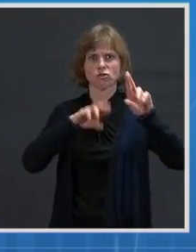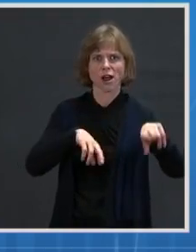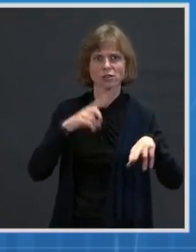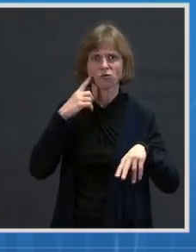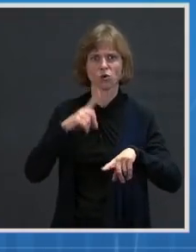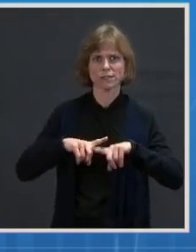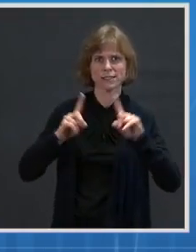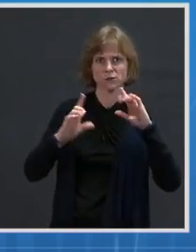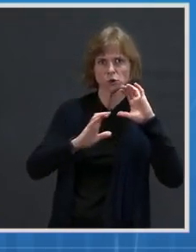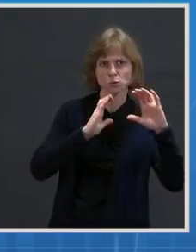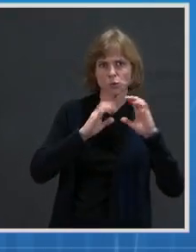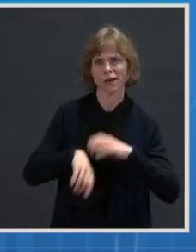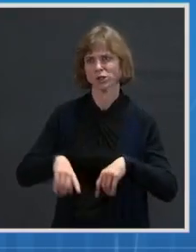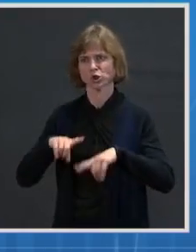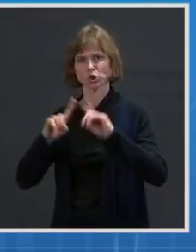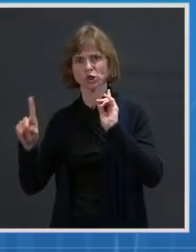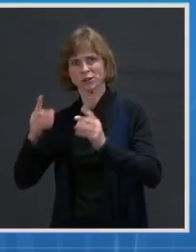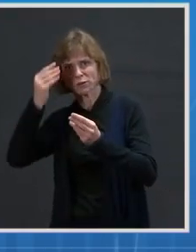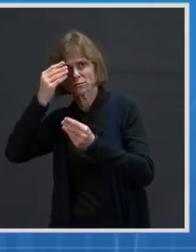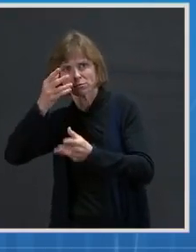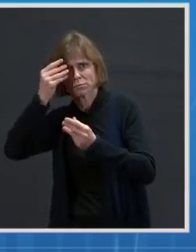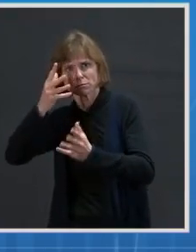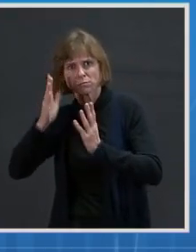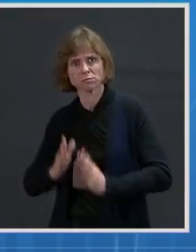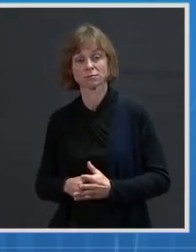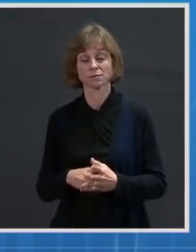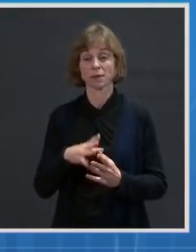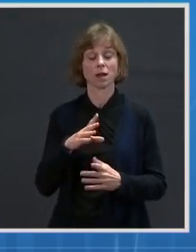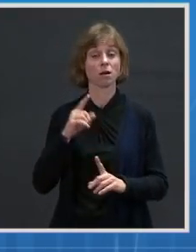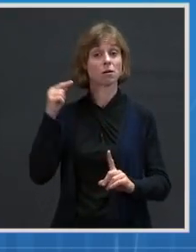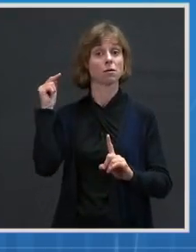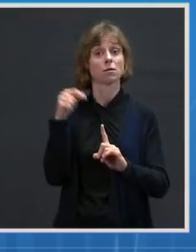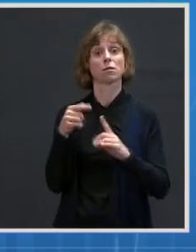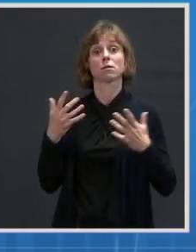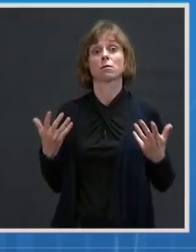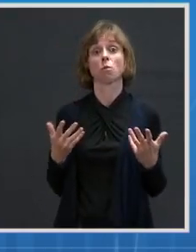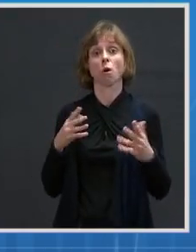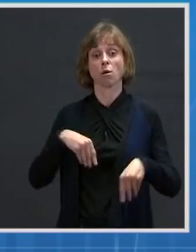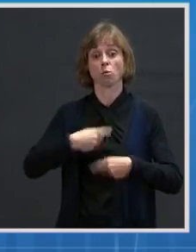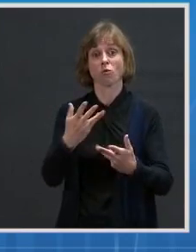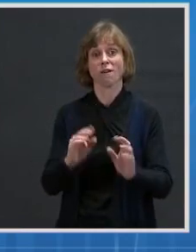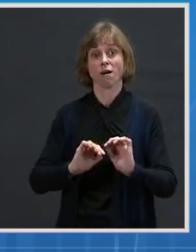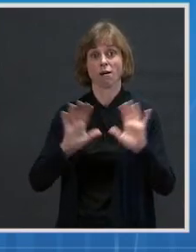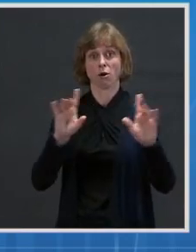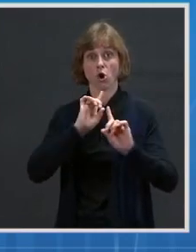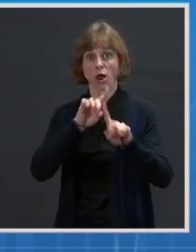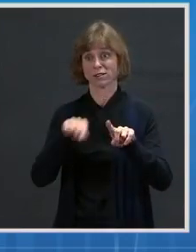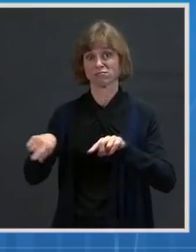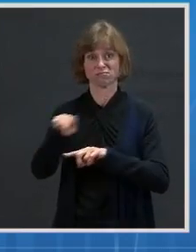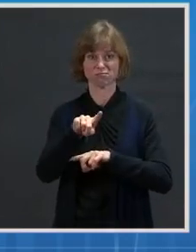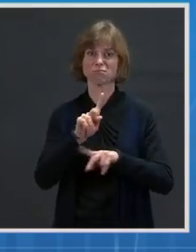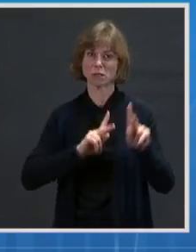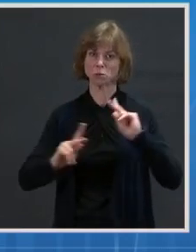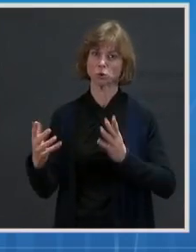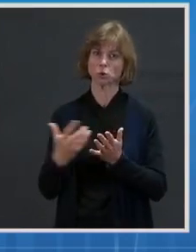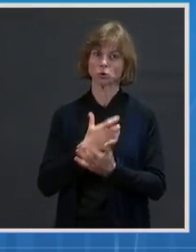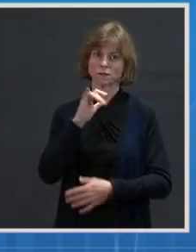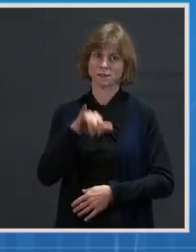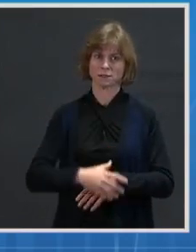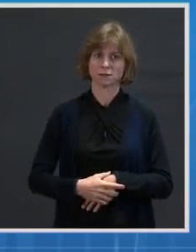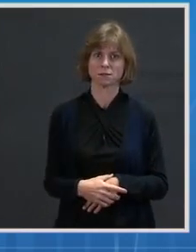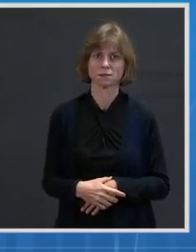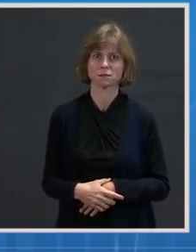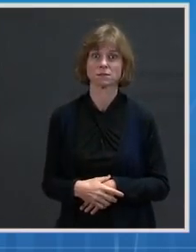ensuring that we can provide clear answers that the public deserves. Today, we begin a second and more